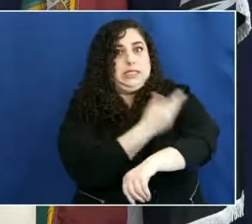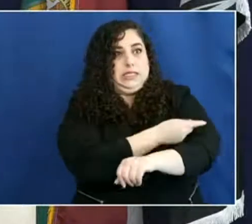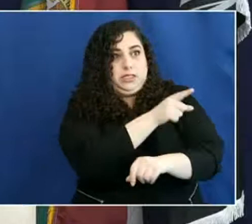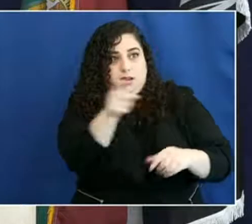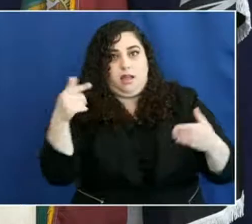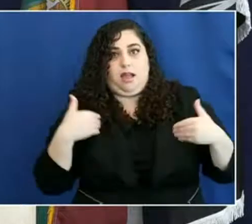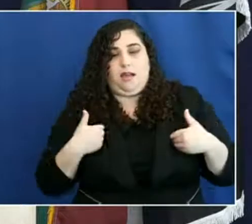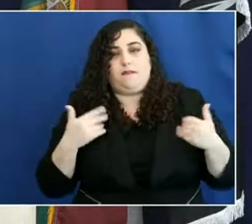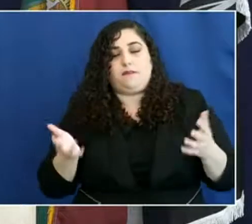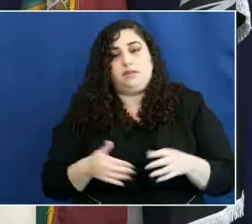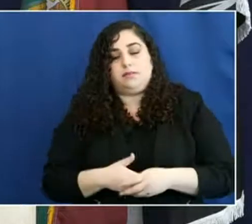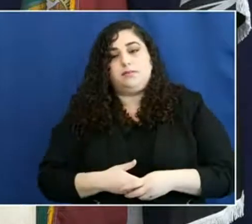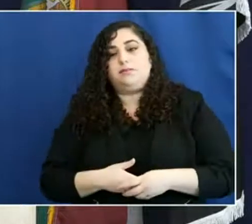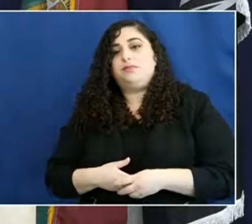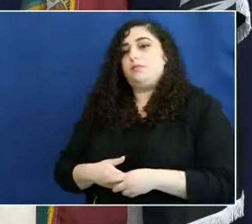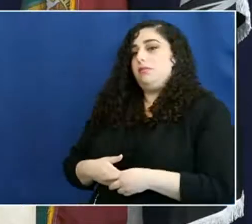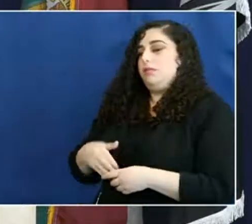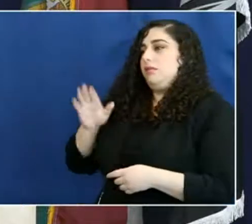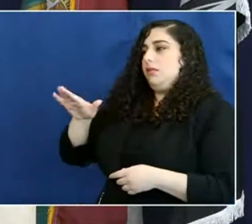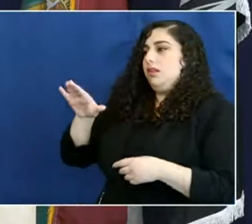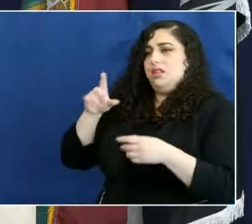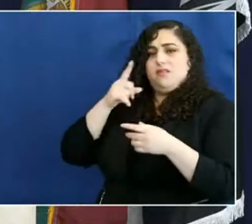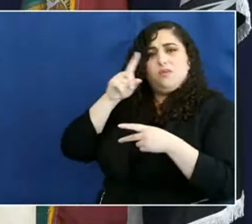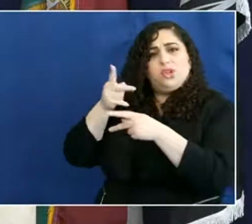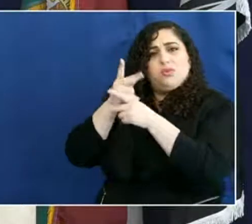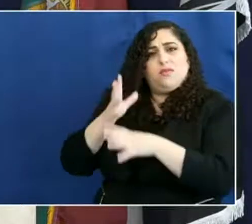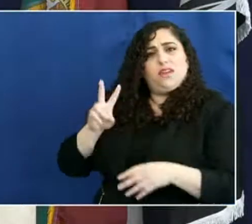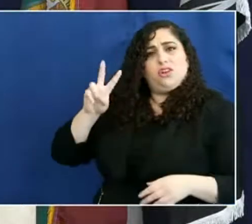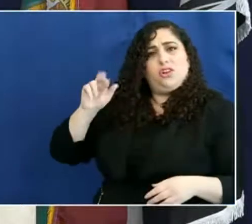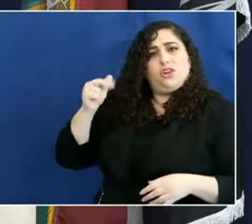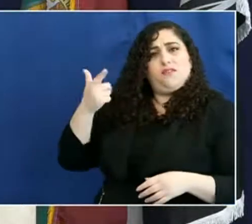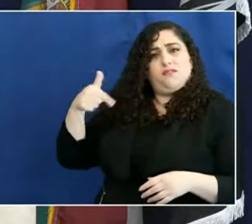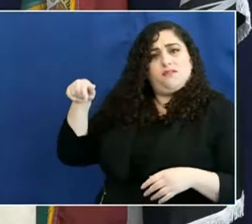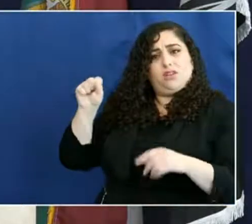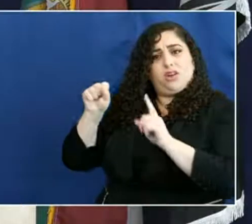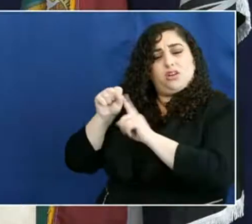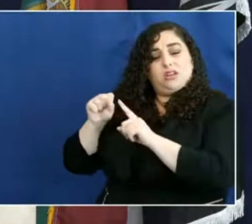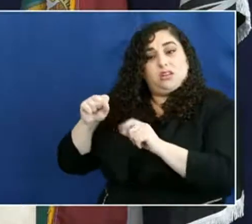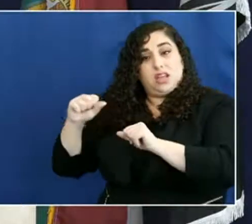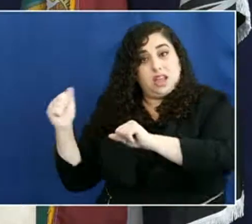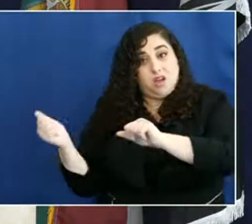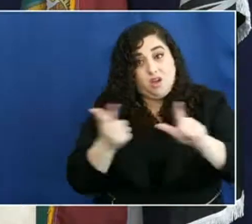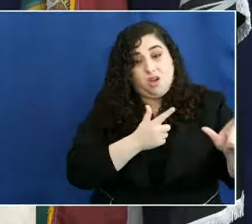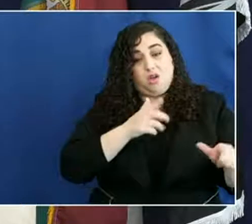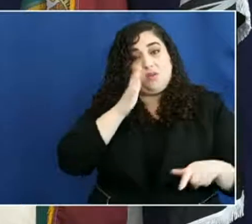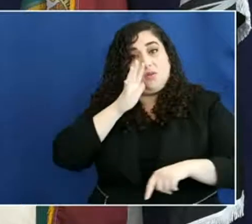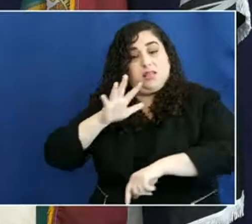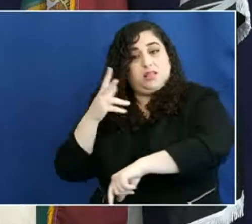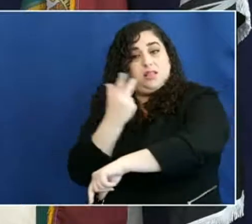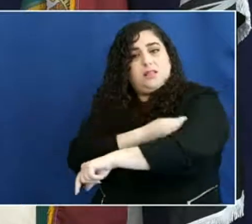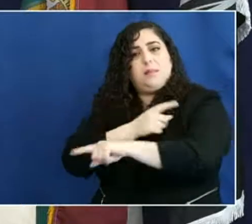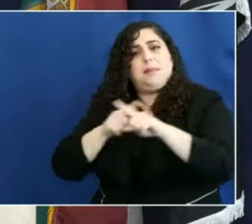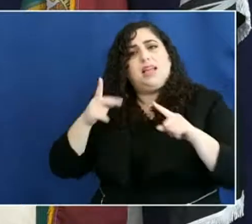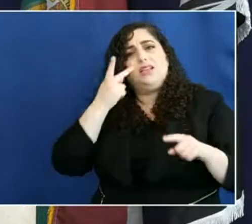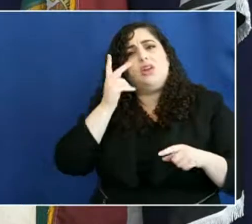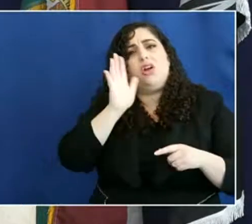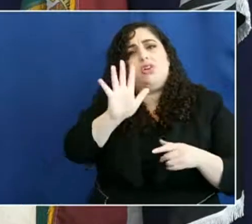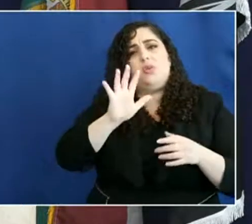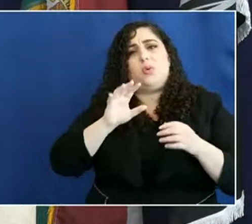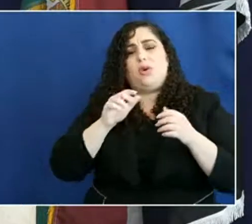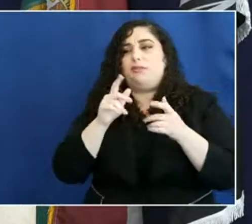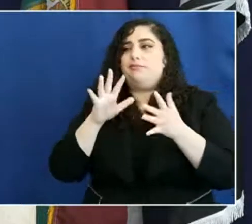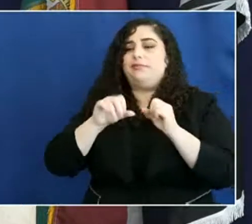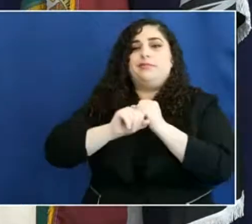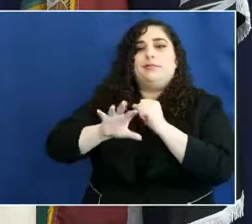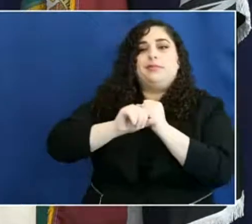just said, we're going to get everyone vaccinated. But we know that there is some hesitancy. Obviously, you guys have launched that media campaign with TV ads, digital ads,